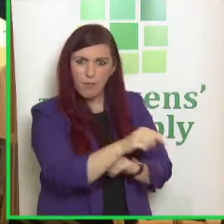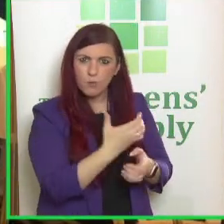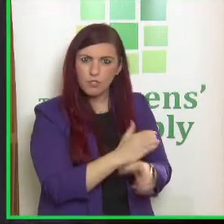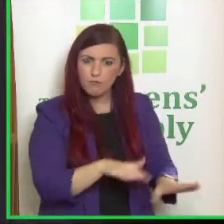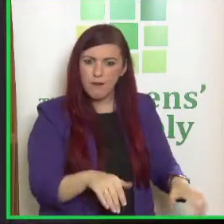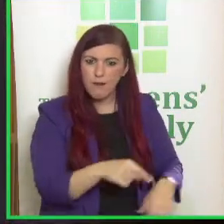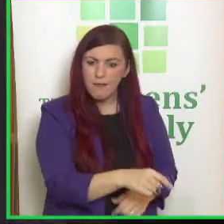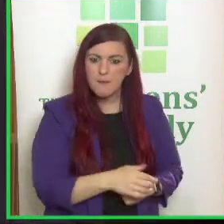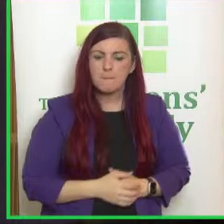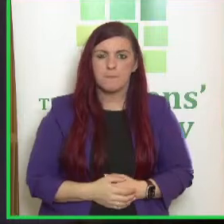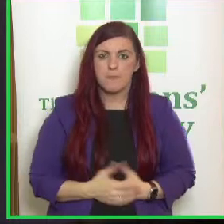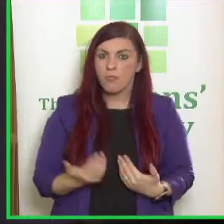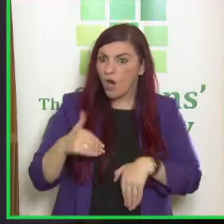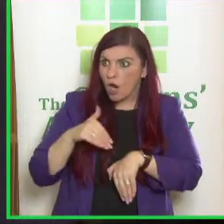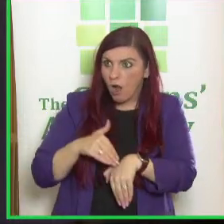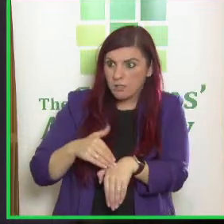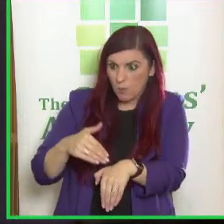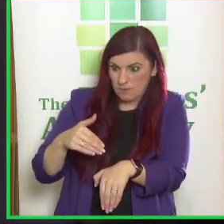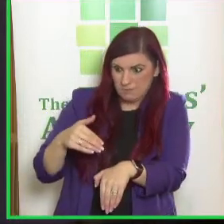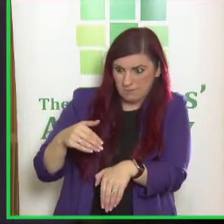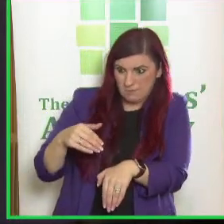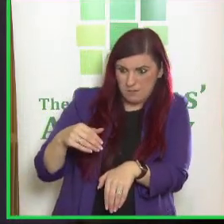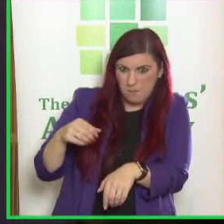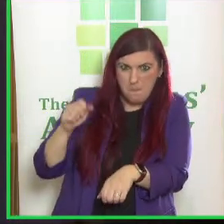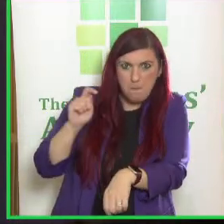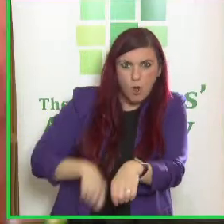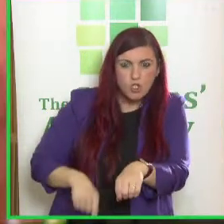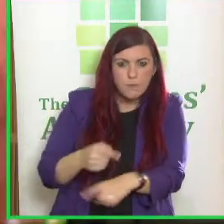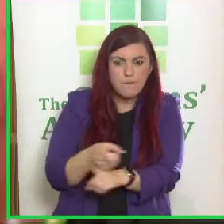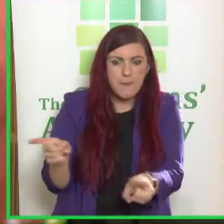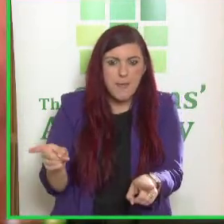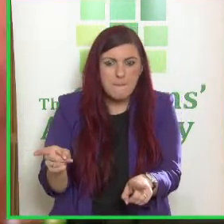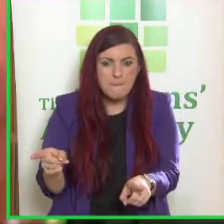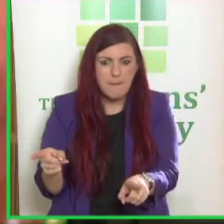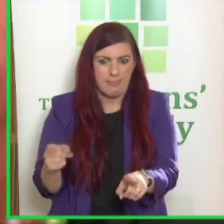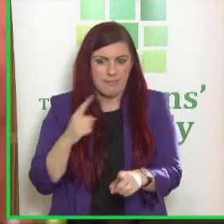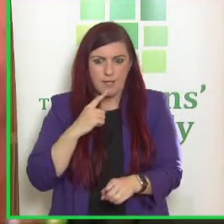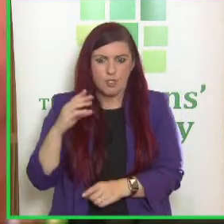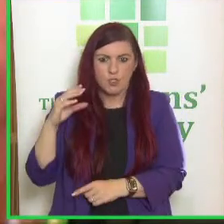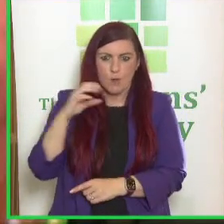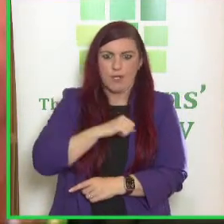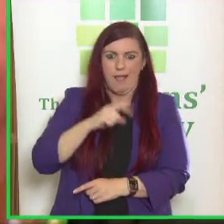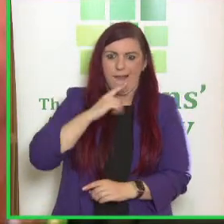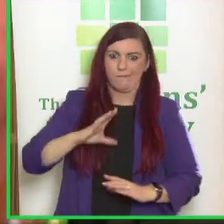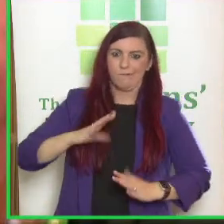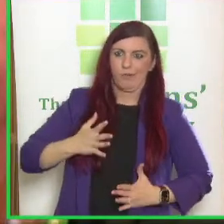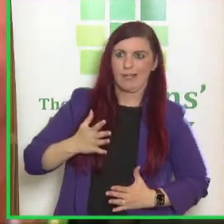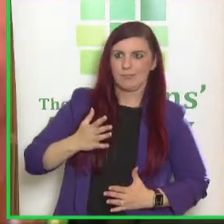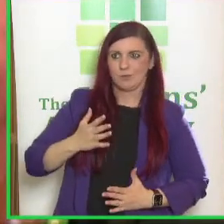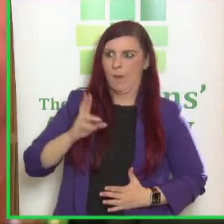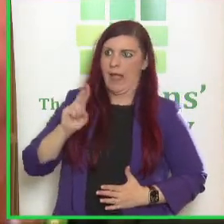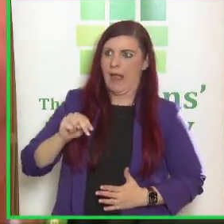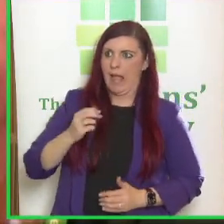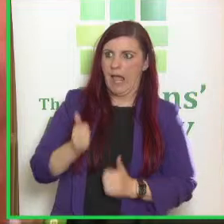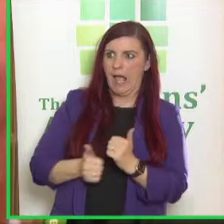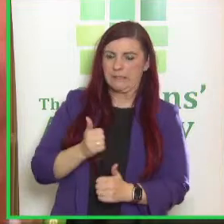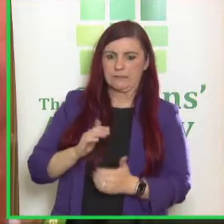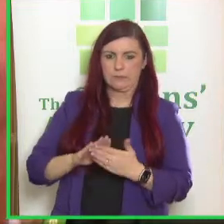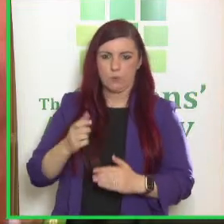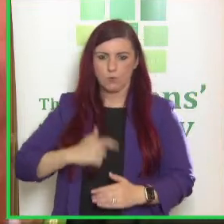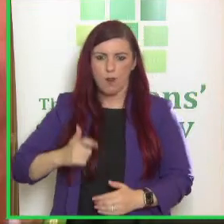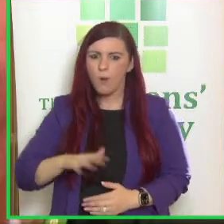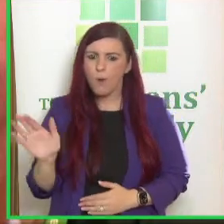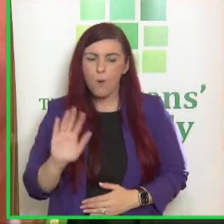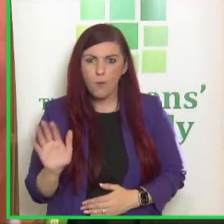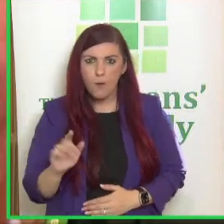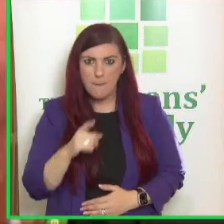is that punishing these children on the assumption that they have a free rein to act pro-socially or anti-socially is unfair. Punishing them